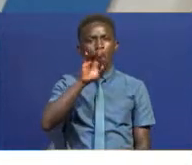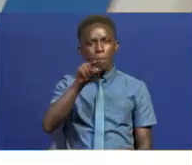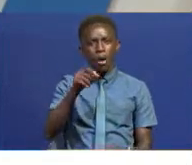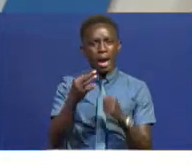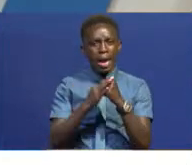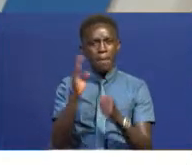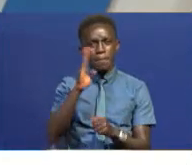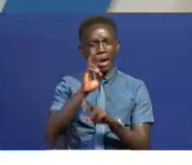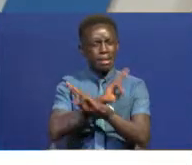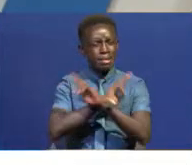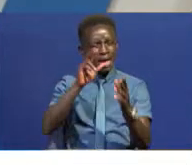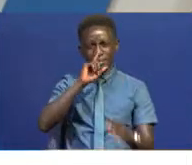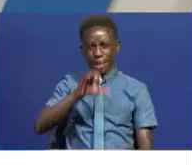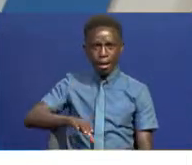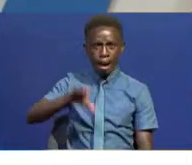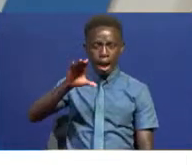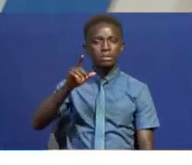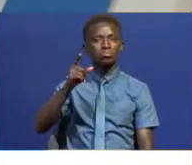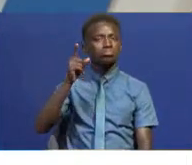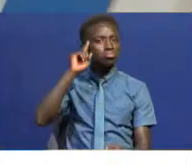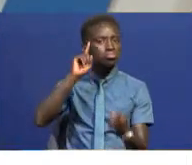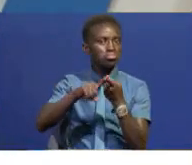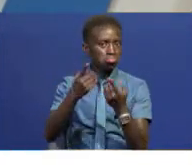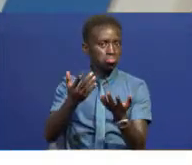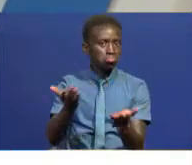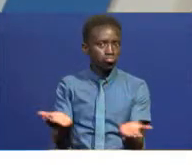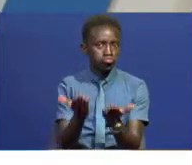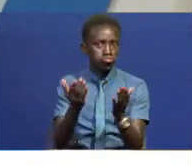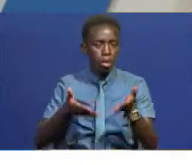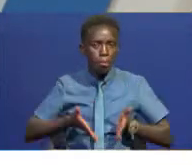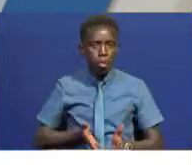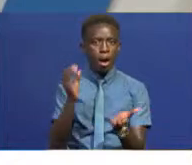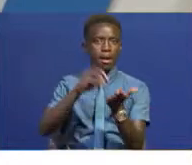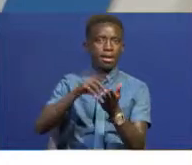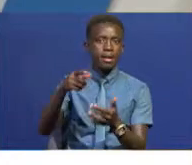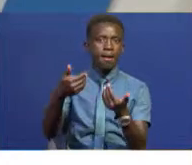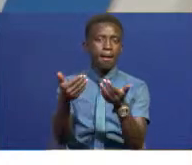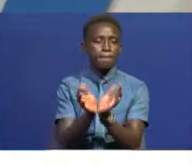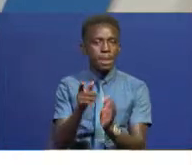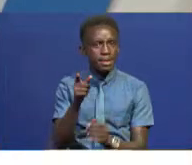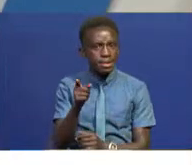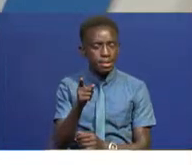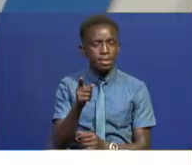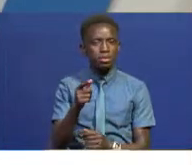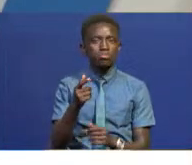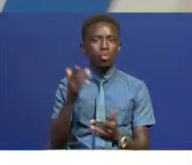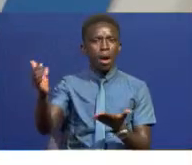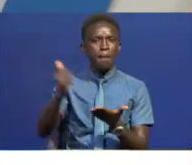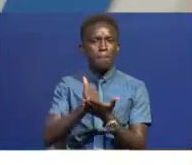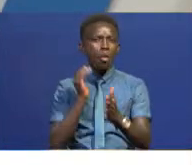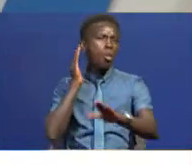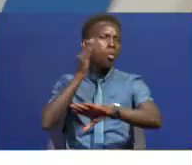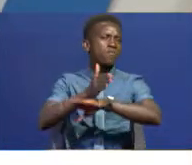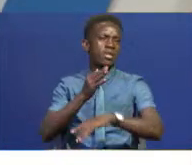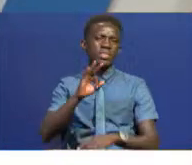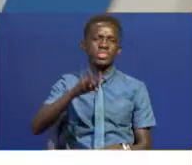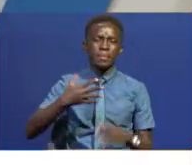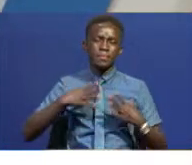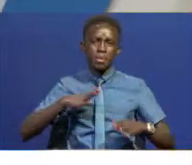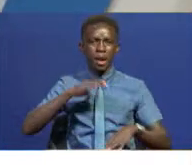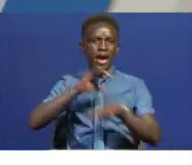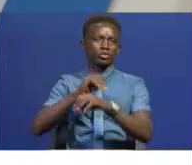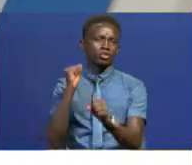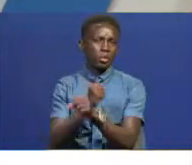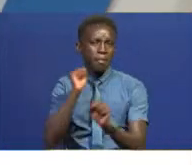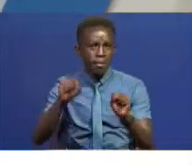this Frosper company, right, which is going to employ over 3,000 people. Mm-hmm. So those are some of the areas where we have identified